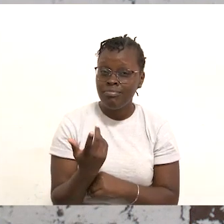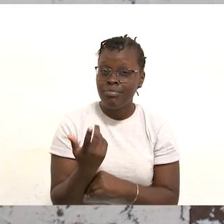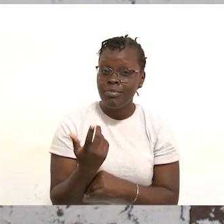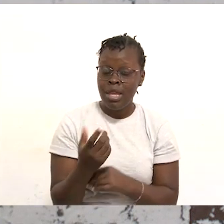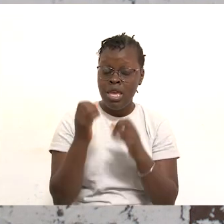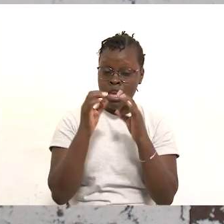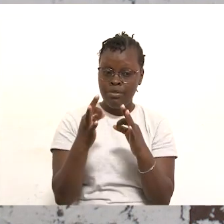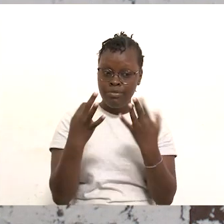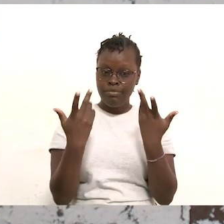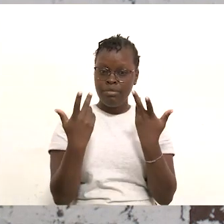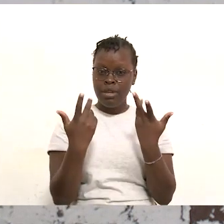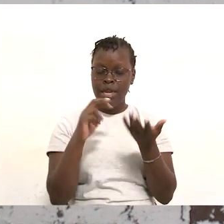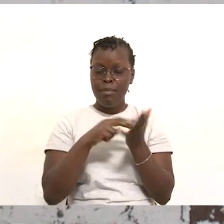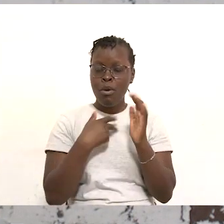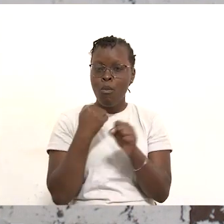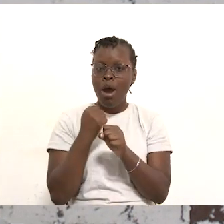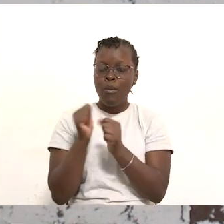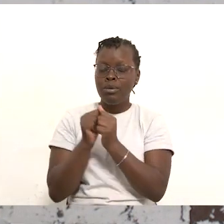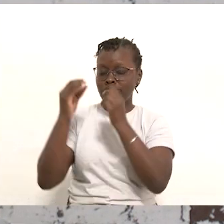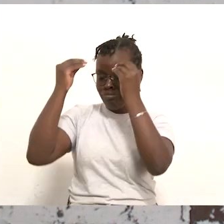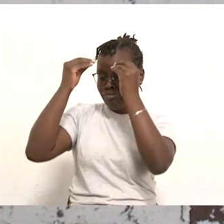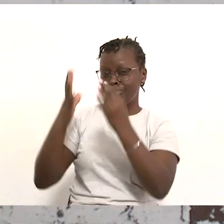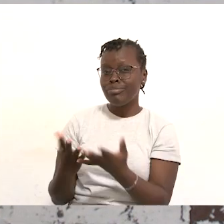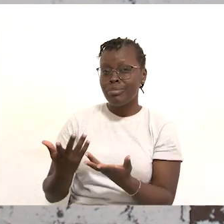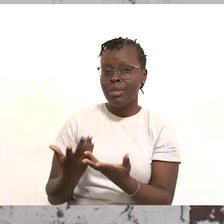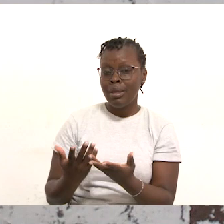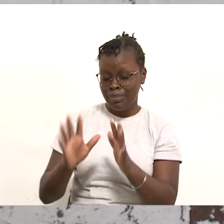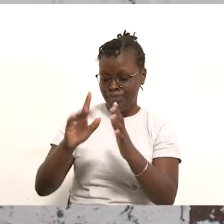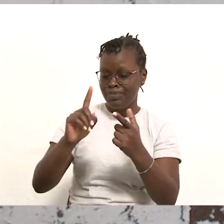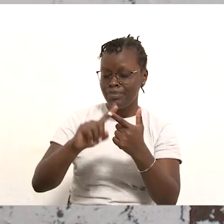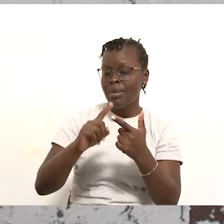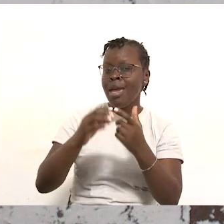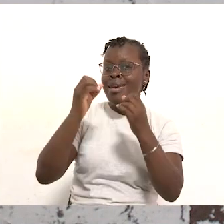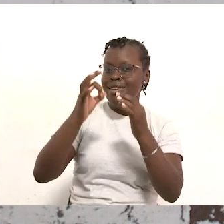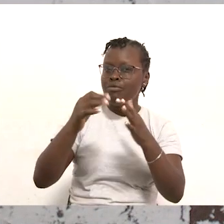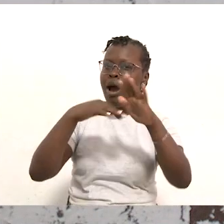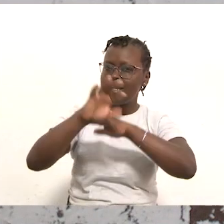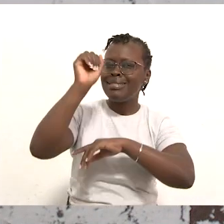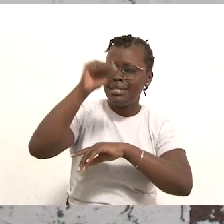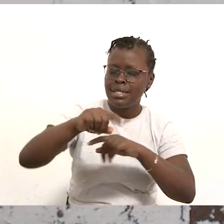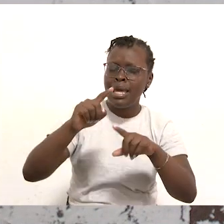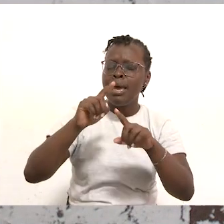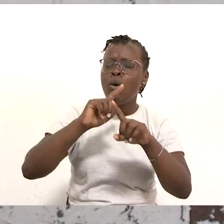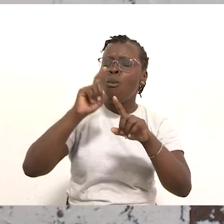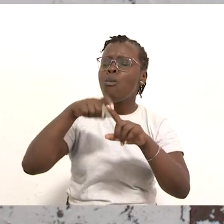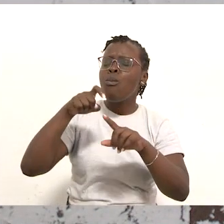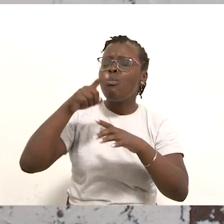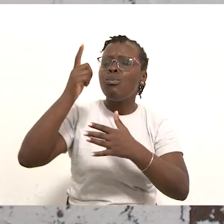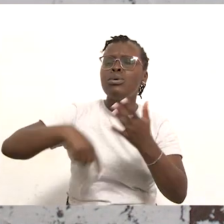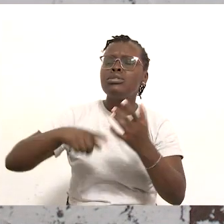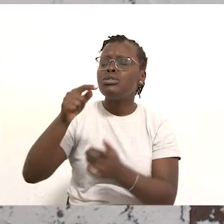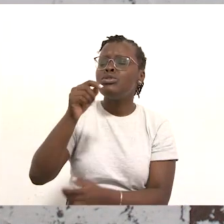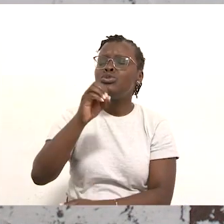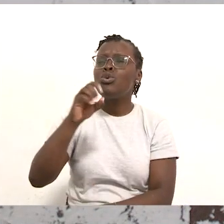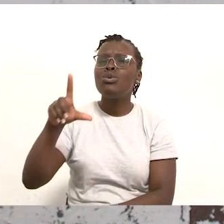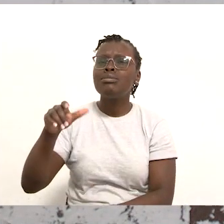they're actually in the classroom working with students. And what tools will be employed to measure teacher development afterwards to see, was the training successful?